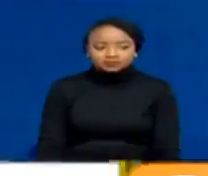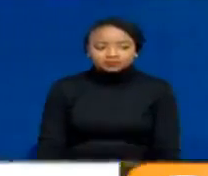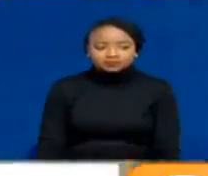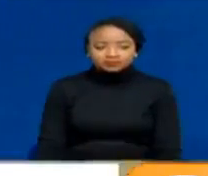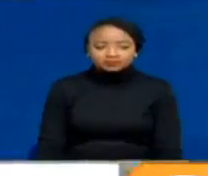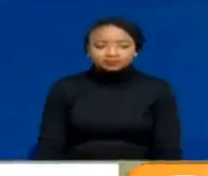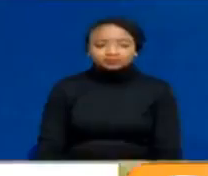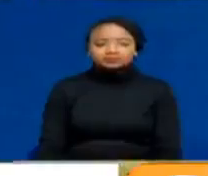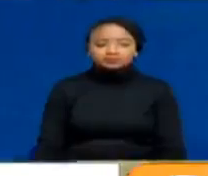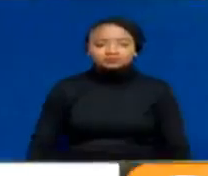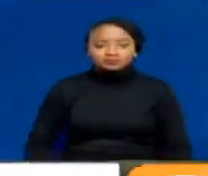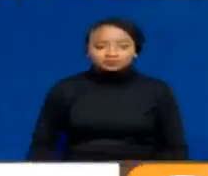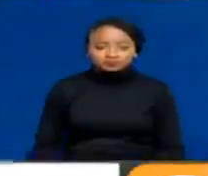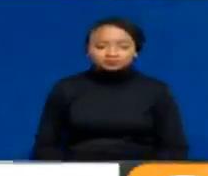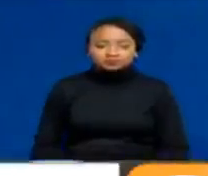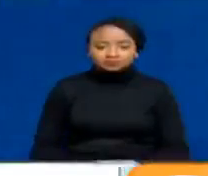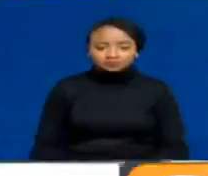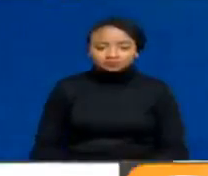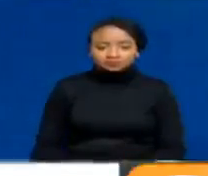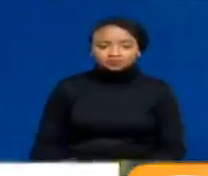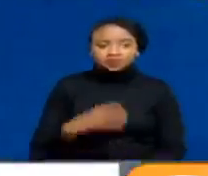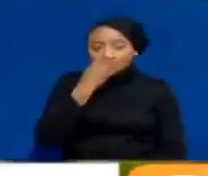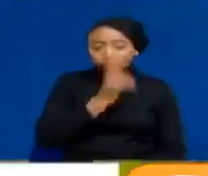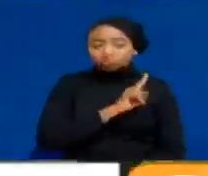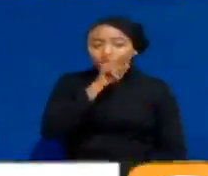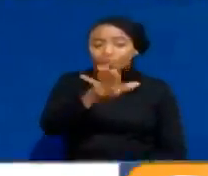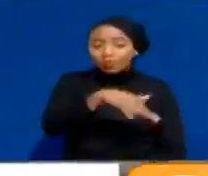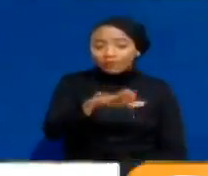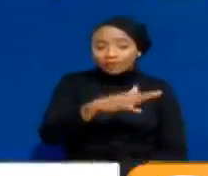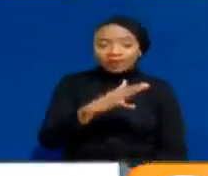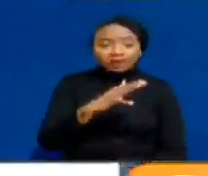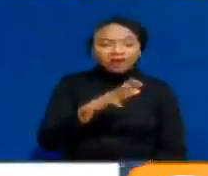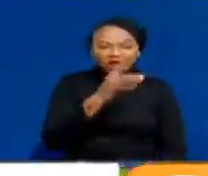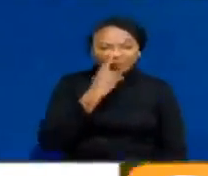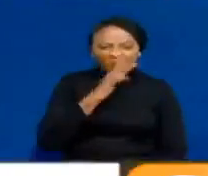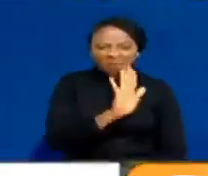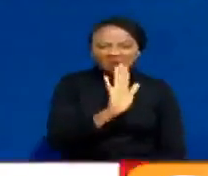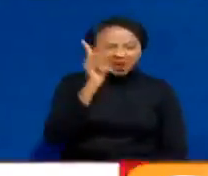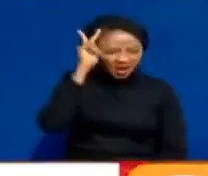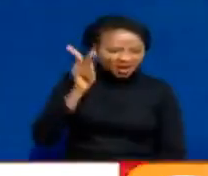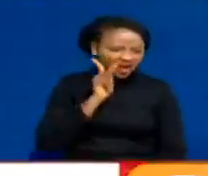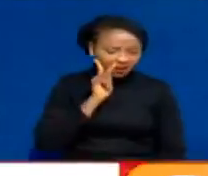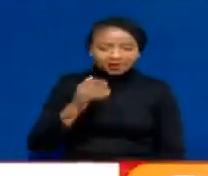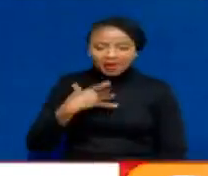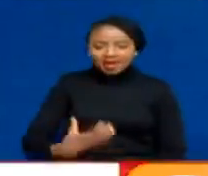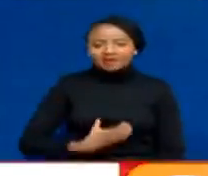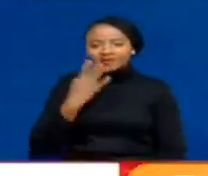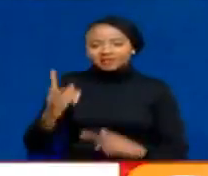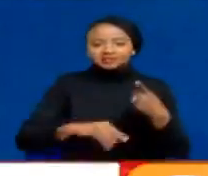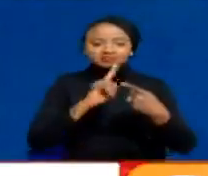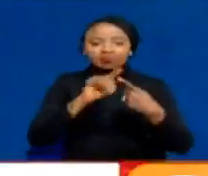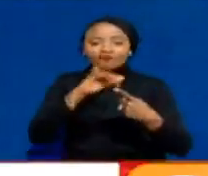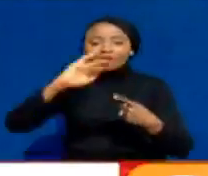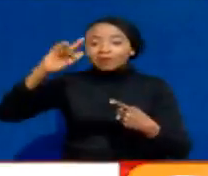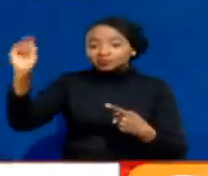The DP, who played host to Mount Kenya and Ukambani aspirants at his official Karen residence, said the